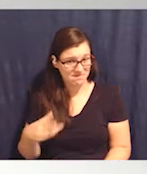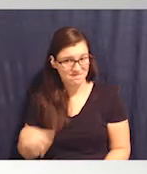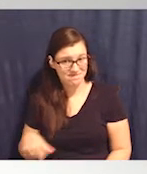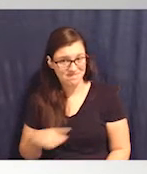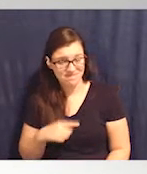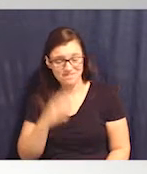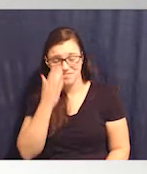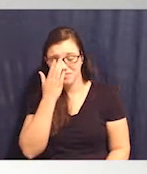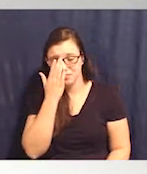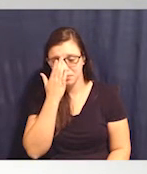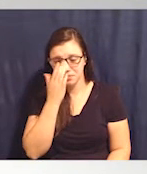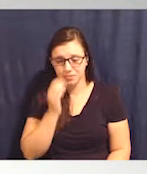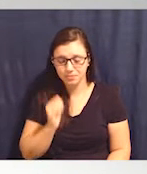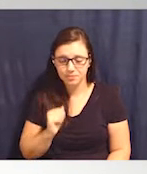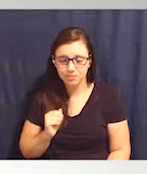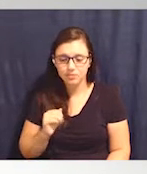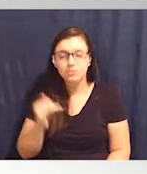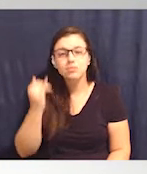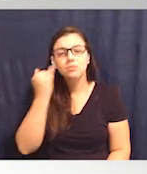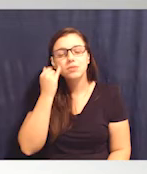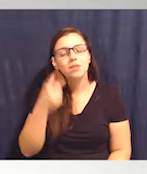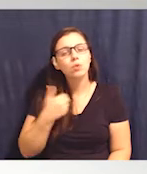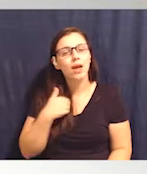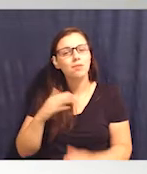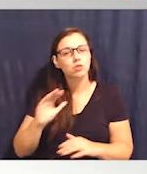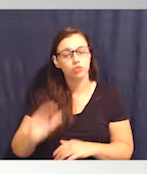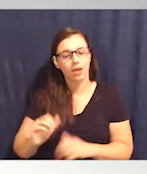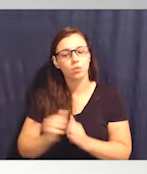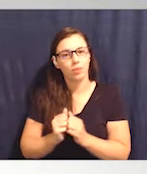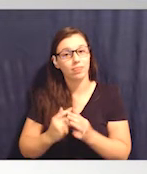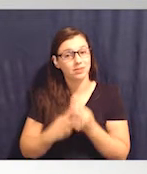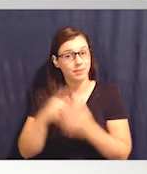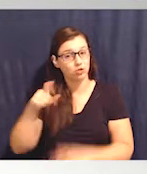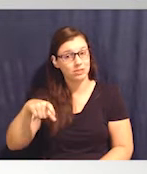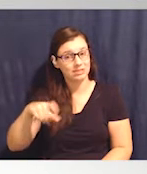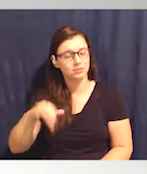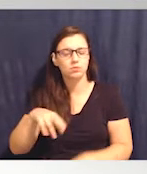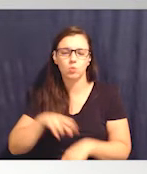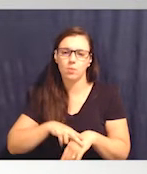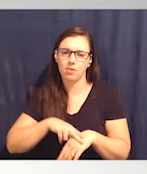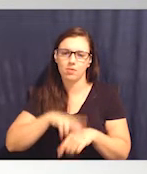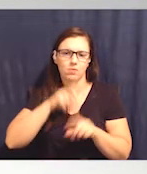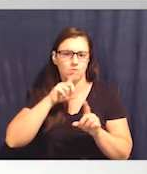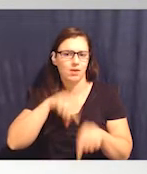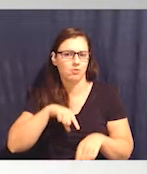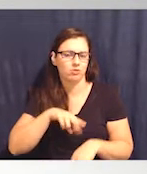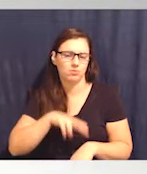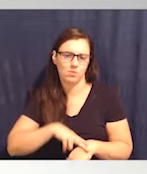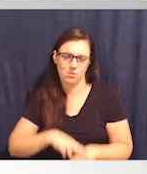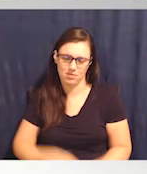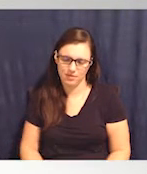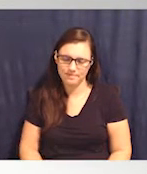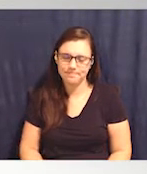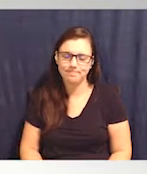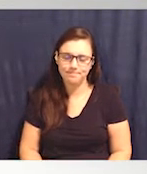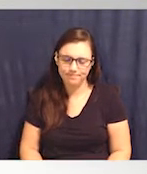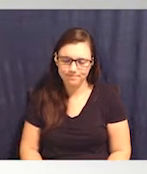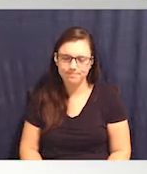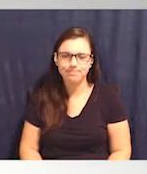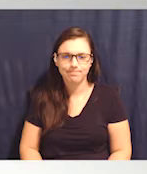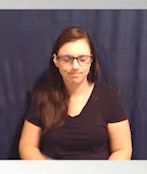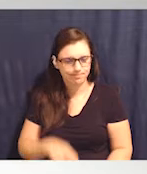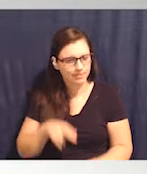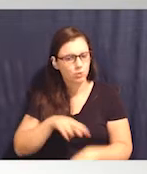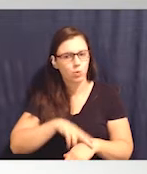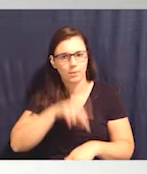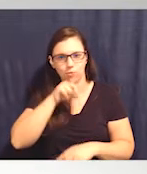If you have a child with special needs, this is a normal reaction. It's a normal reaction for a parent, and it's one that you've got